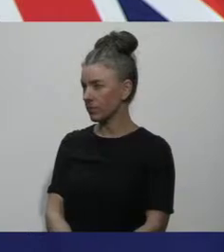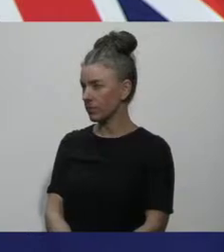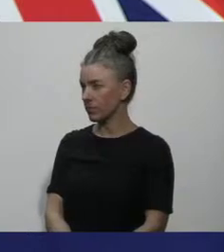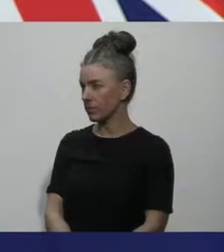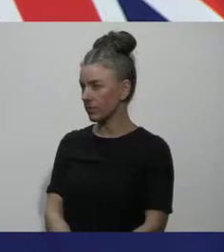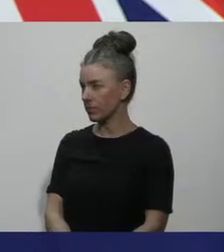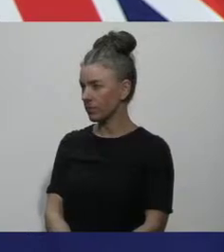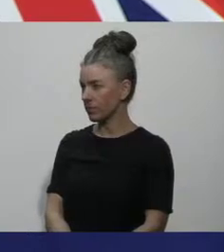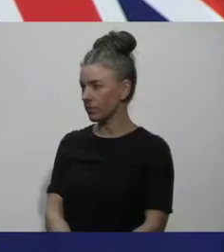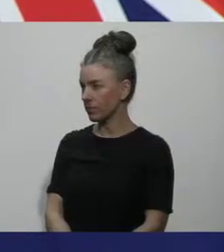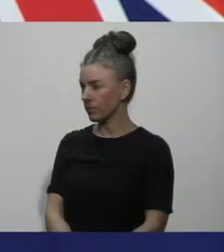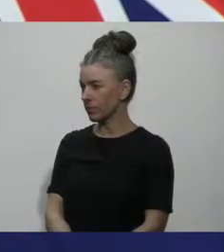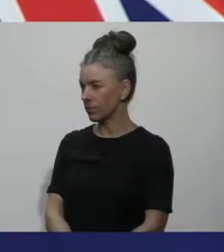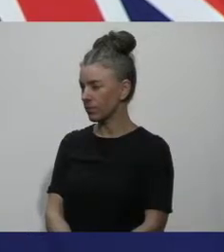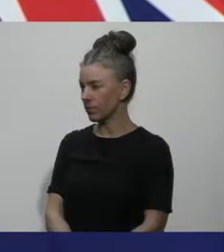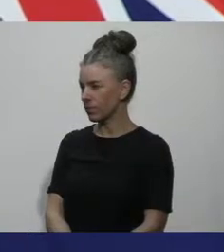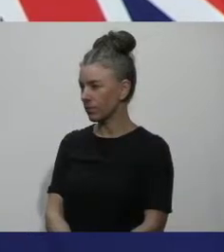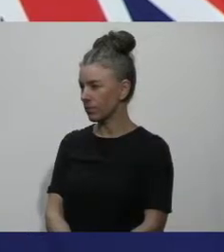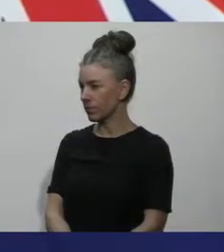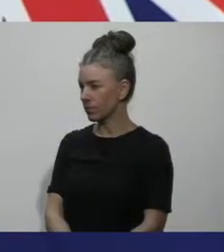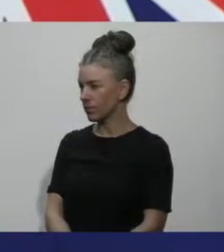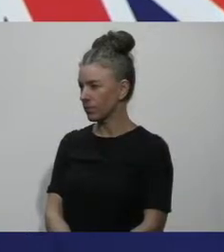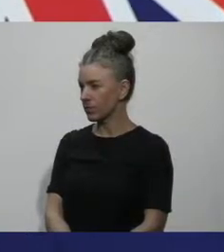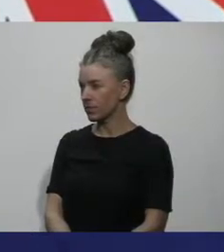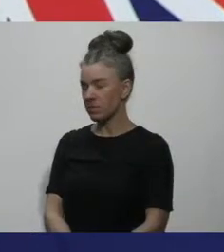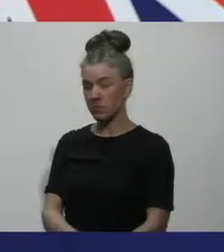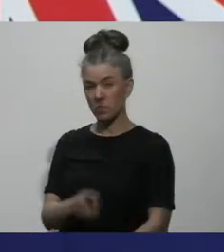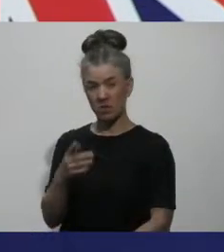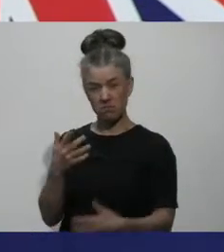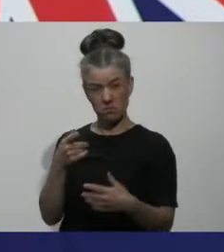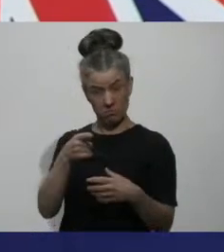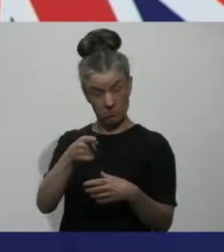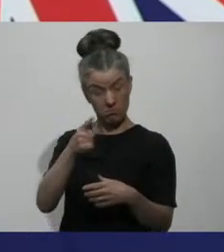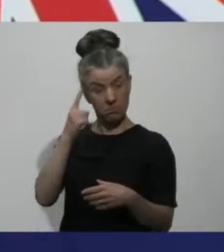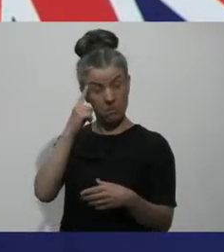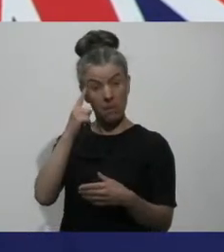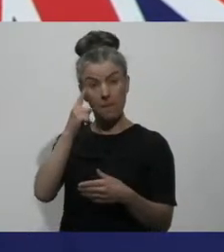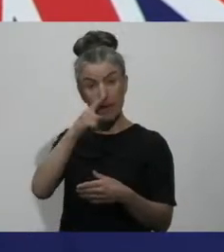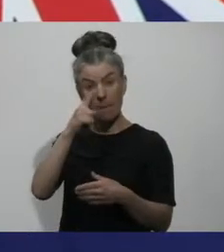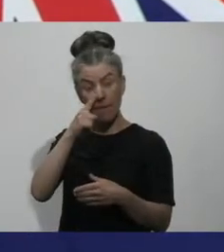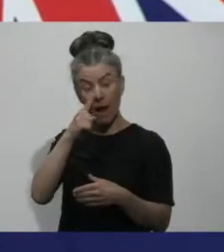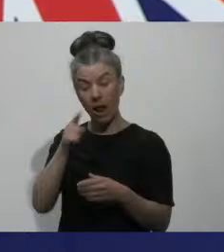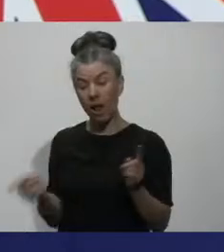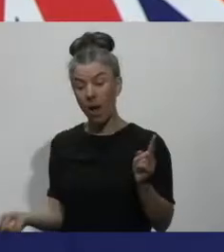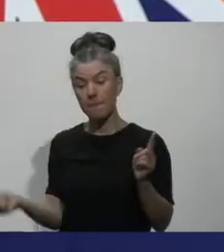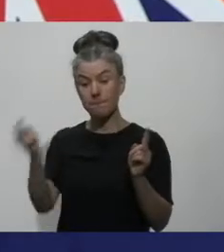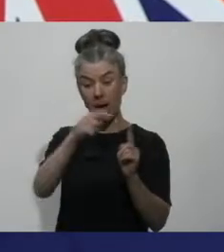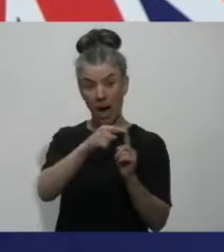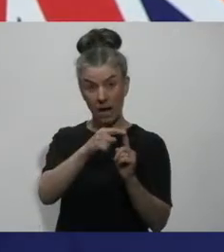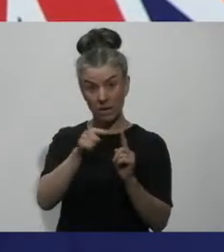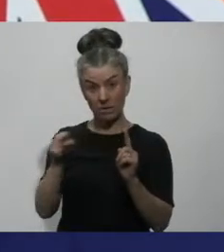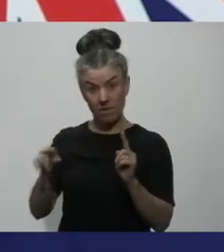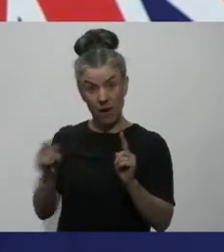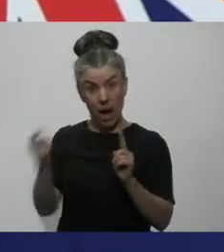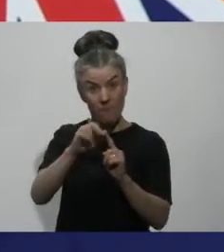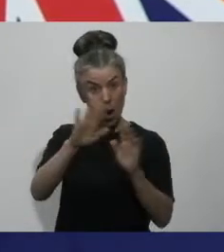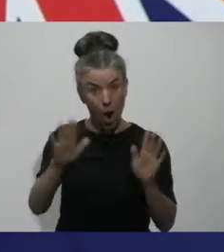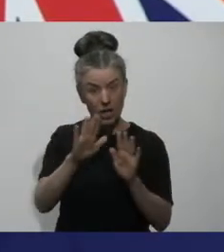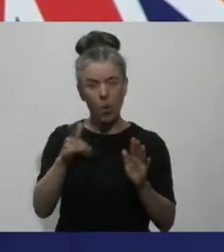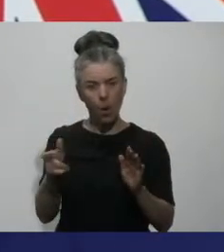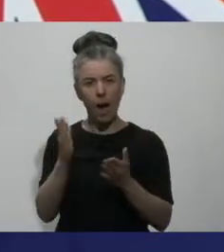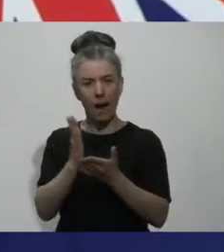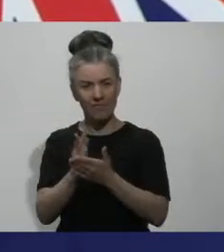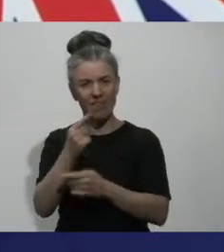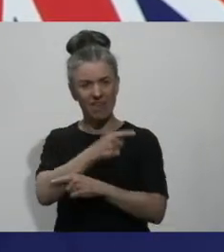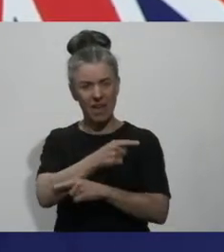tracking with what you would expect for purely residential movements, people returning? Well, we know that from within Auckland, it's actually lower than it